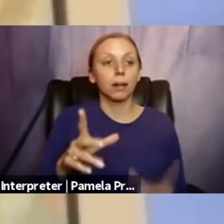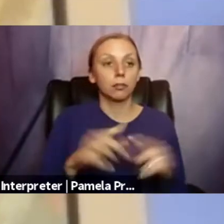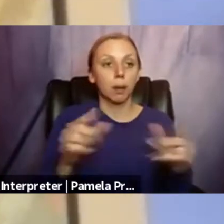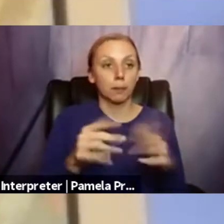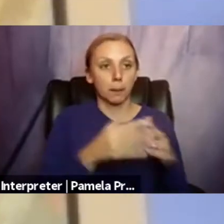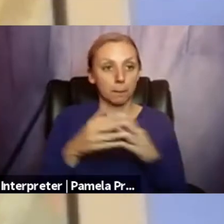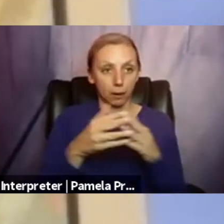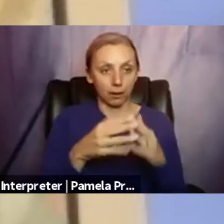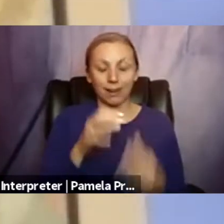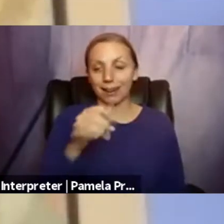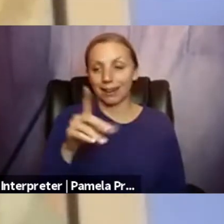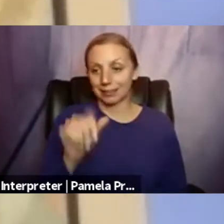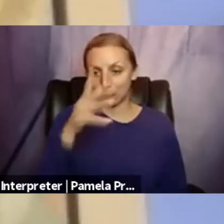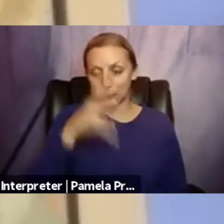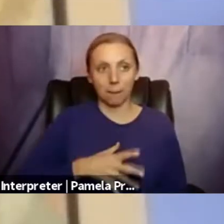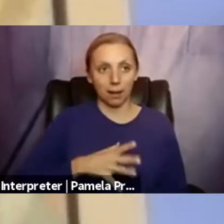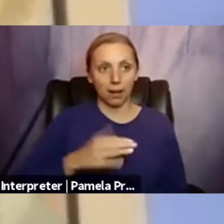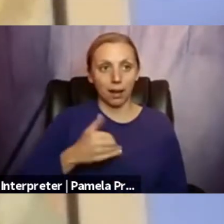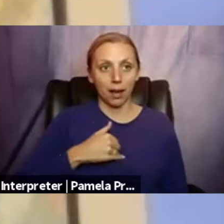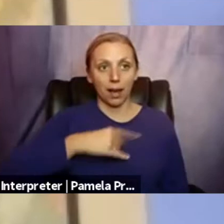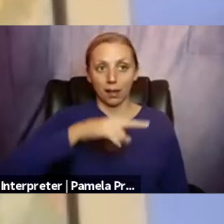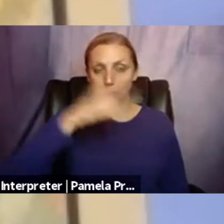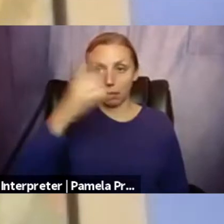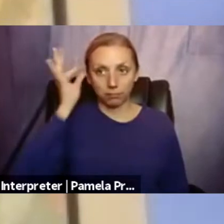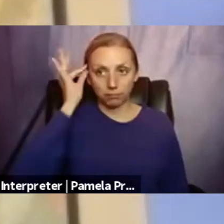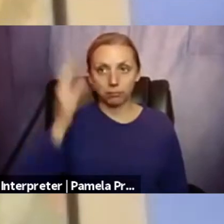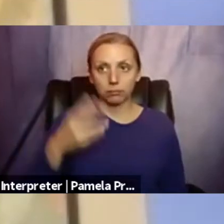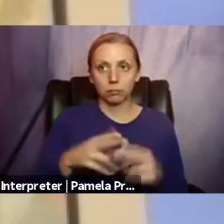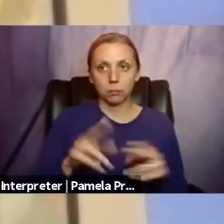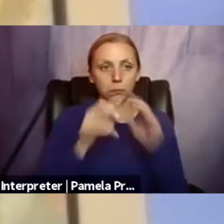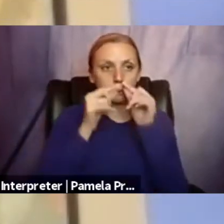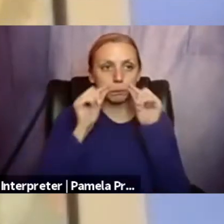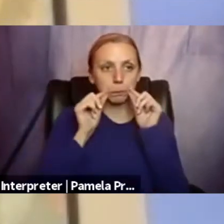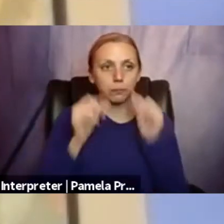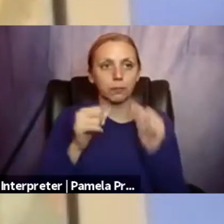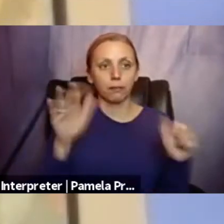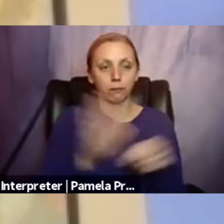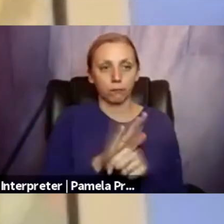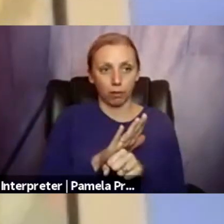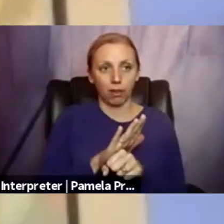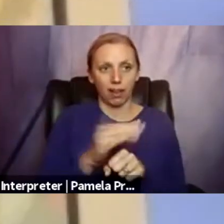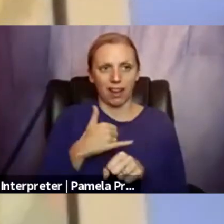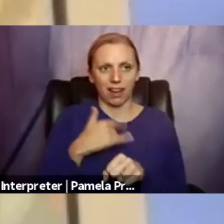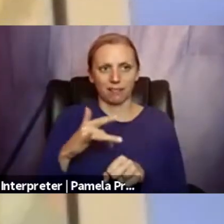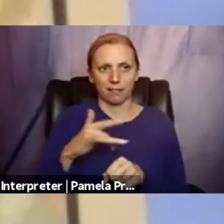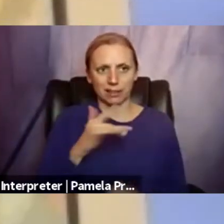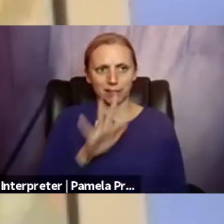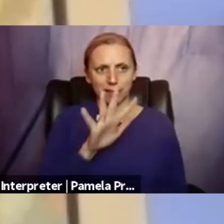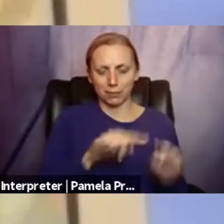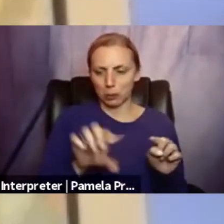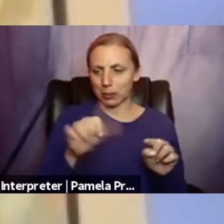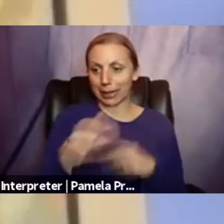have white passing skin, short black hair, a facial mustache that isn't quite full and takes what feels like 5 to 10 years to grow